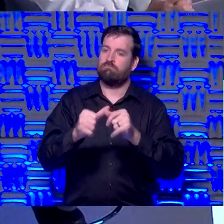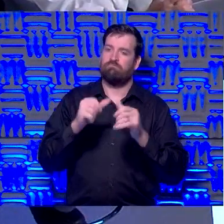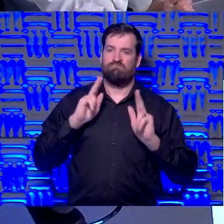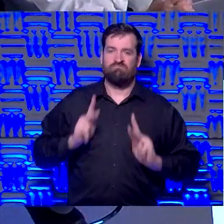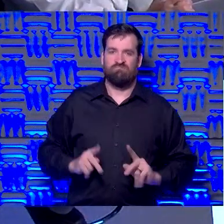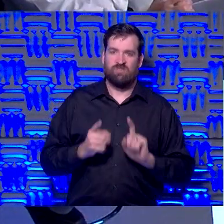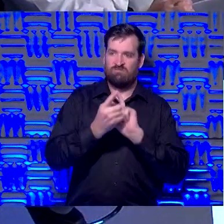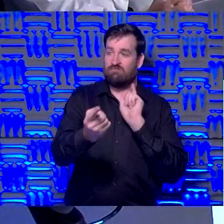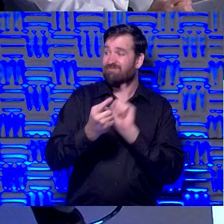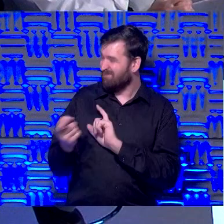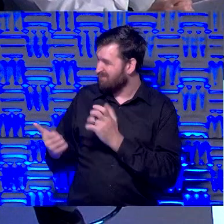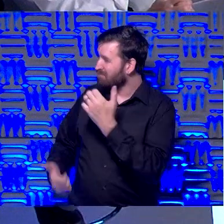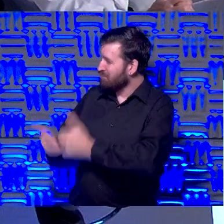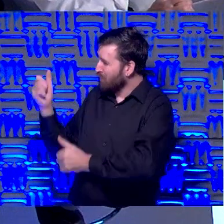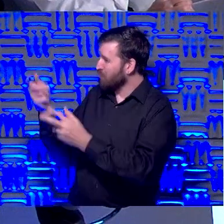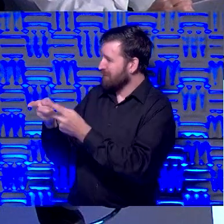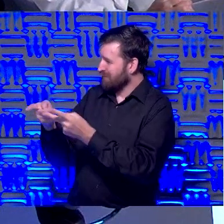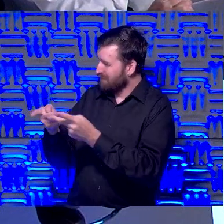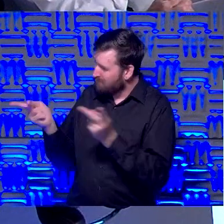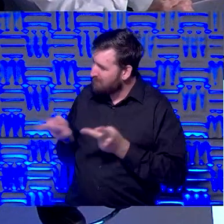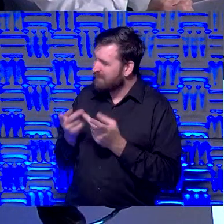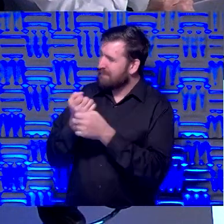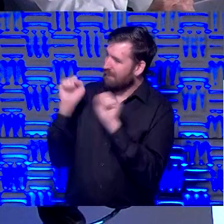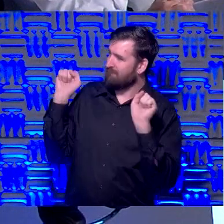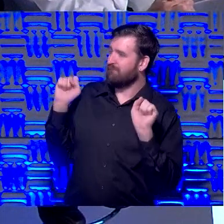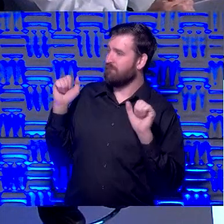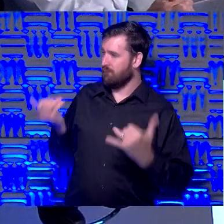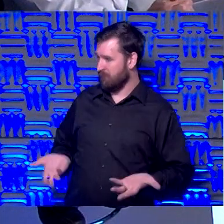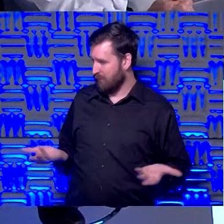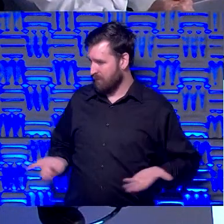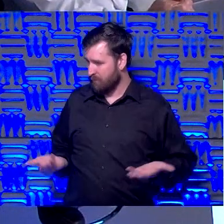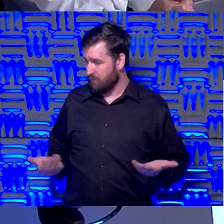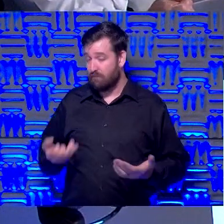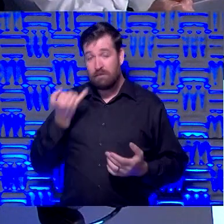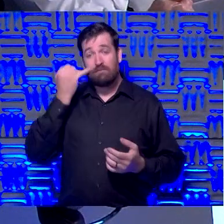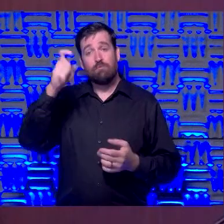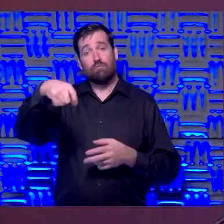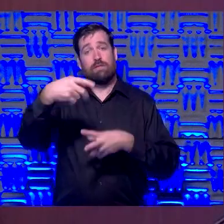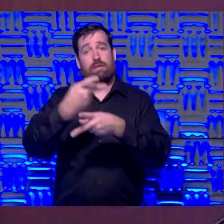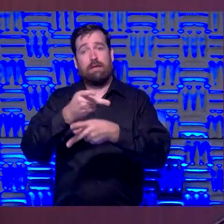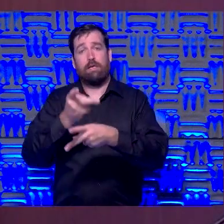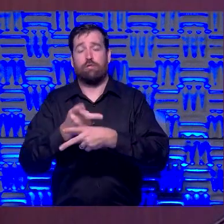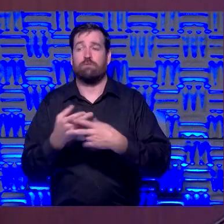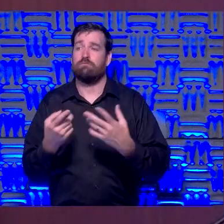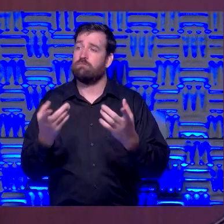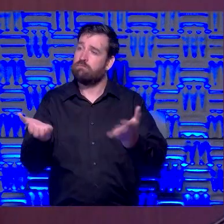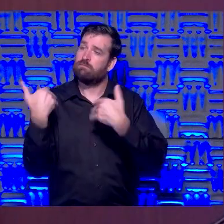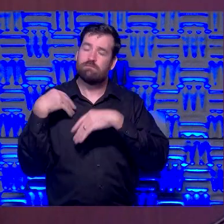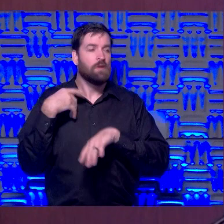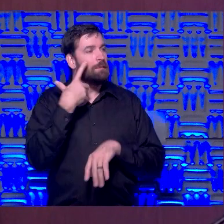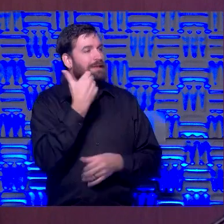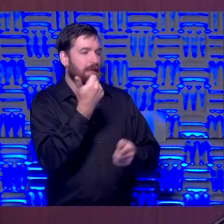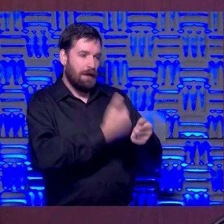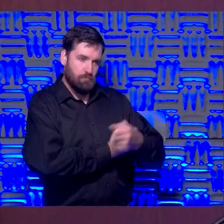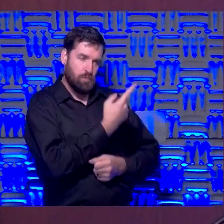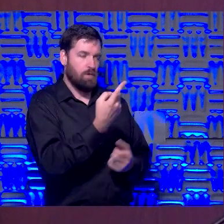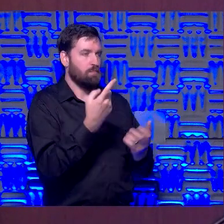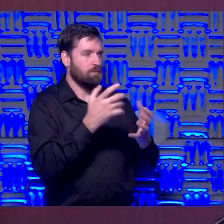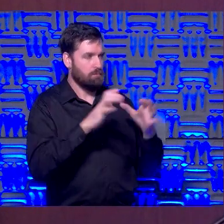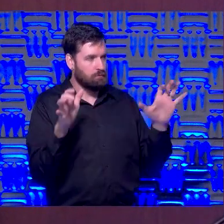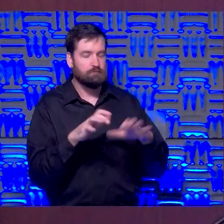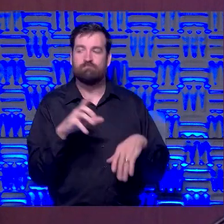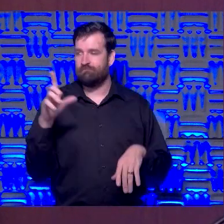is probably the safest place you can be Absolutely. It right really now. is. So, It is. so We if work you so need hard at care, it. Come Because on everybody's down. doing seek everything. care. Yep.